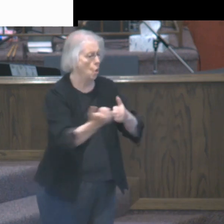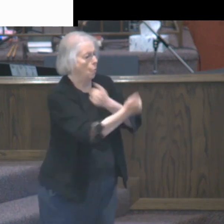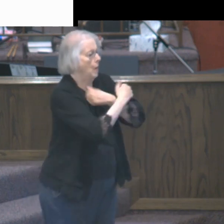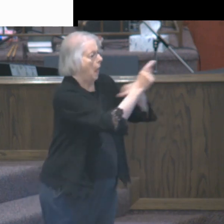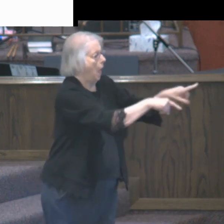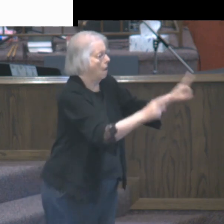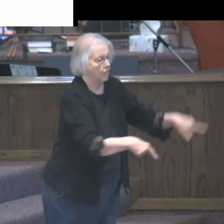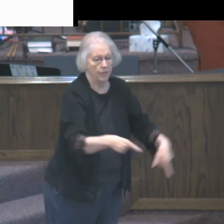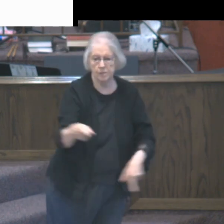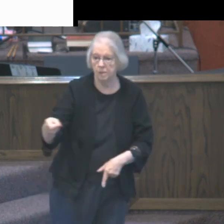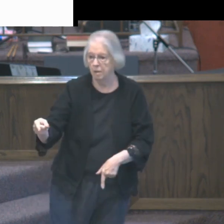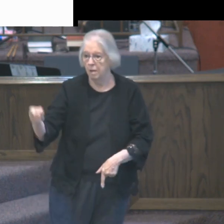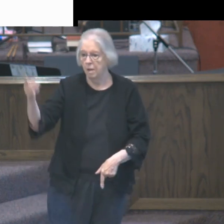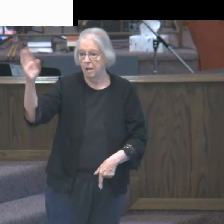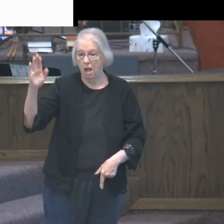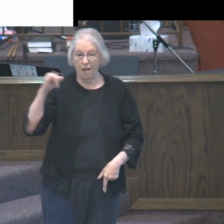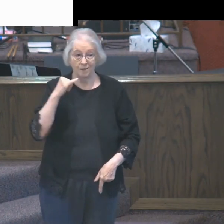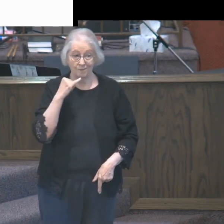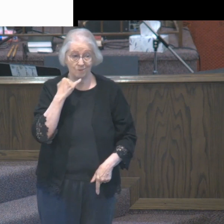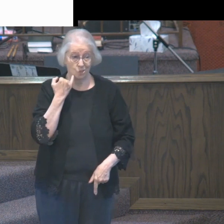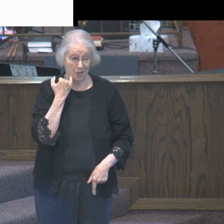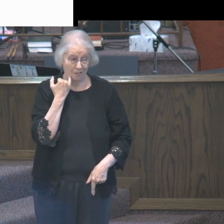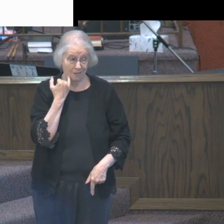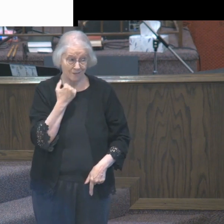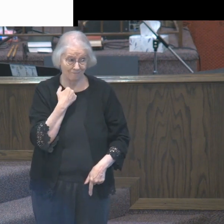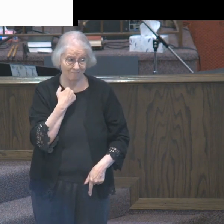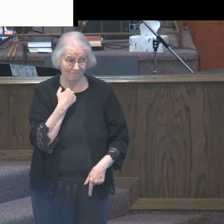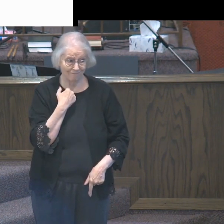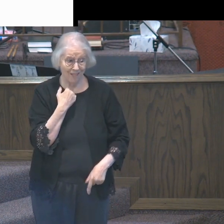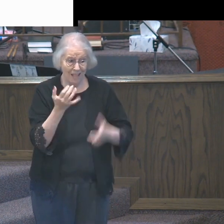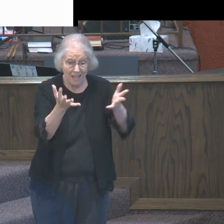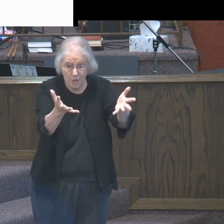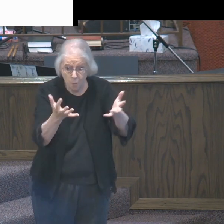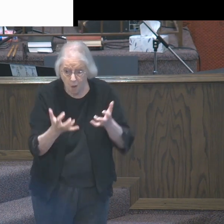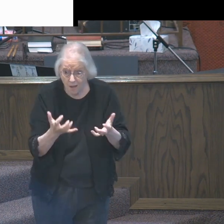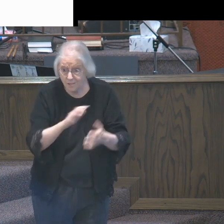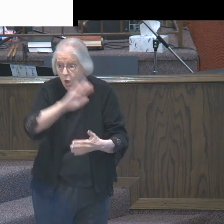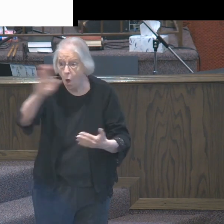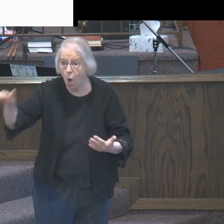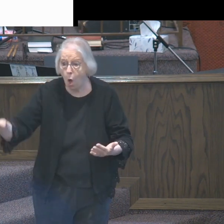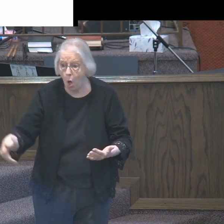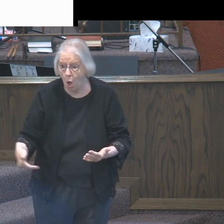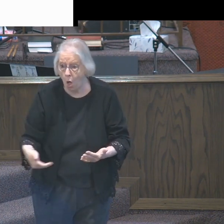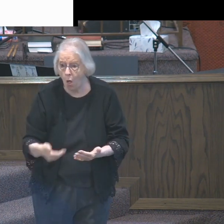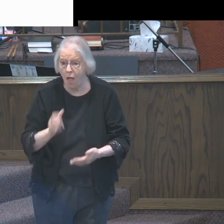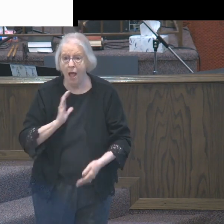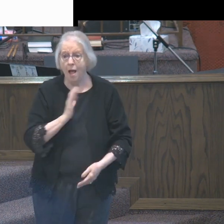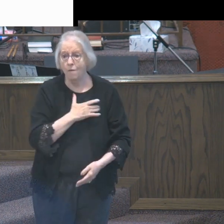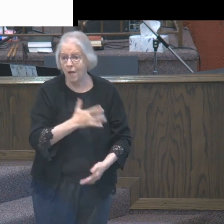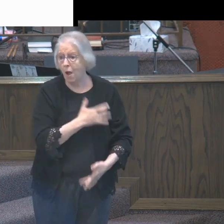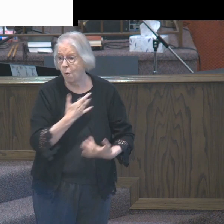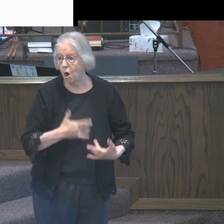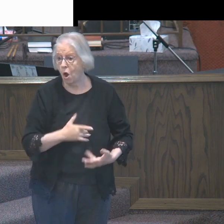or his discipline. You see, those are things that are not quite so easy to talk about as it relates to the